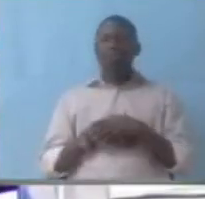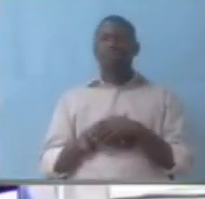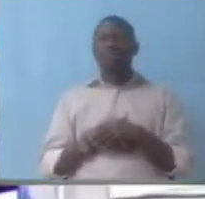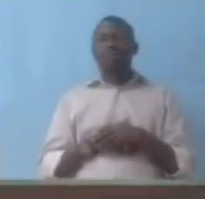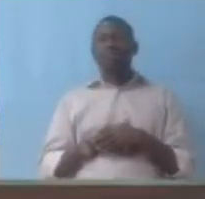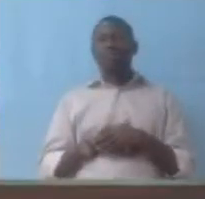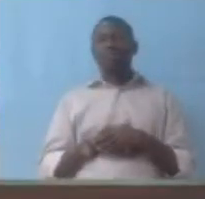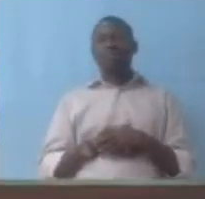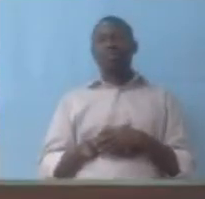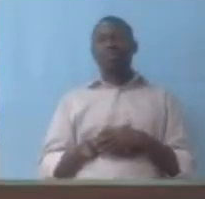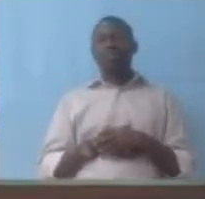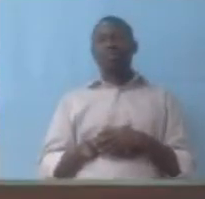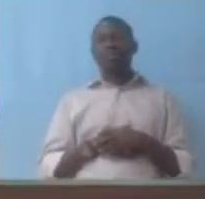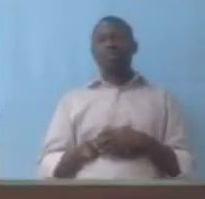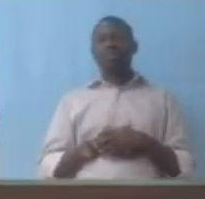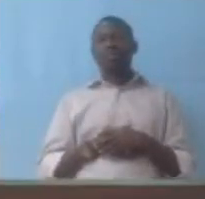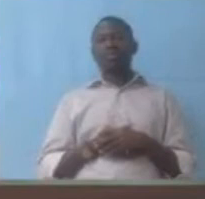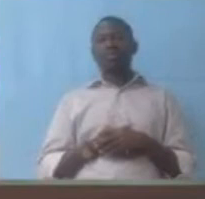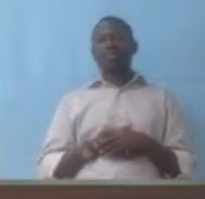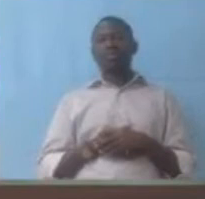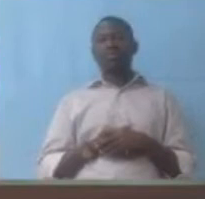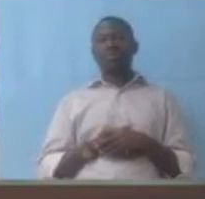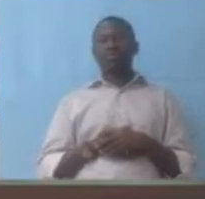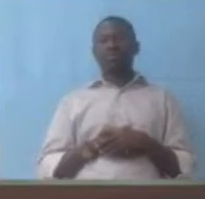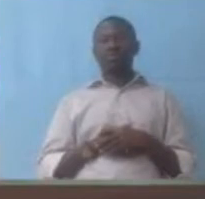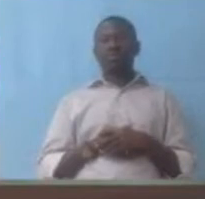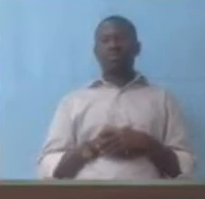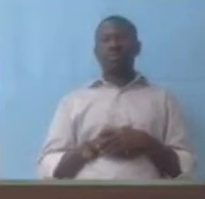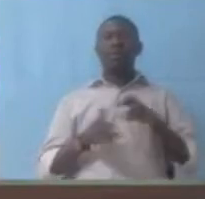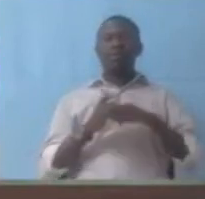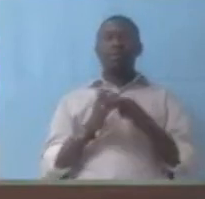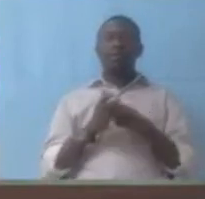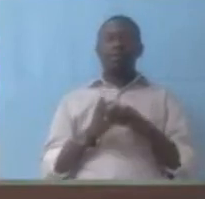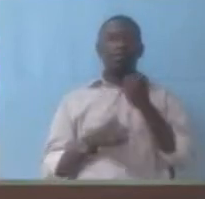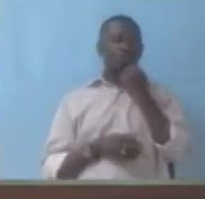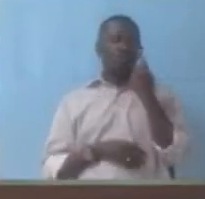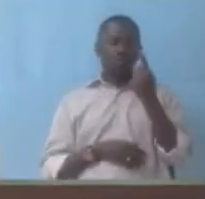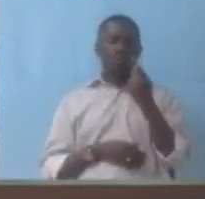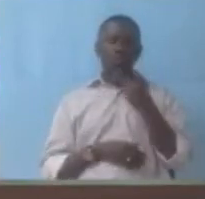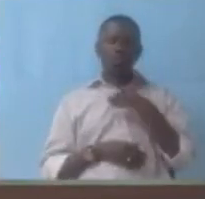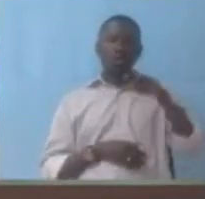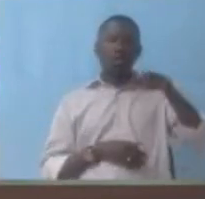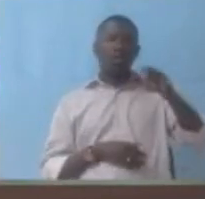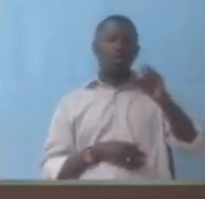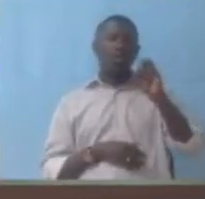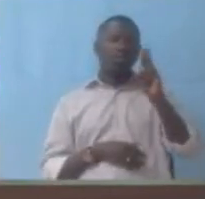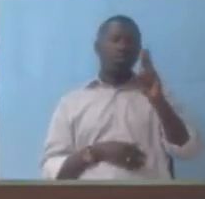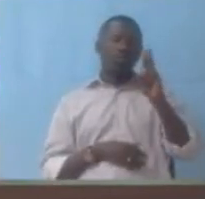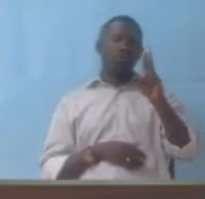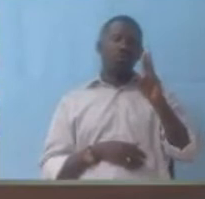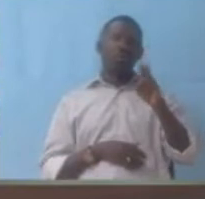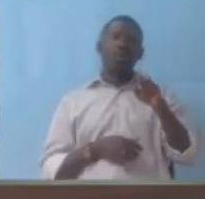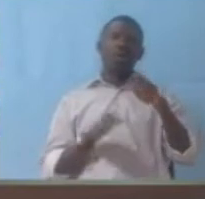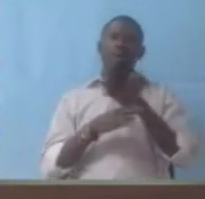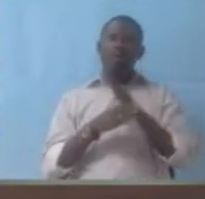infanam puru molu la sinya nimbalunya sitenteng. In other words, decree number one was the MOU, Memorandum of Understanding,